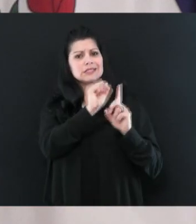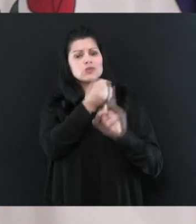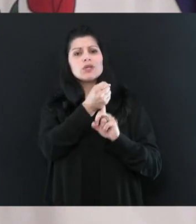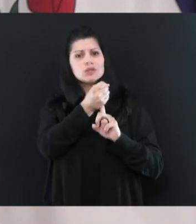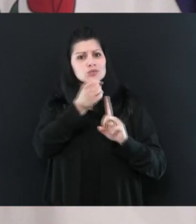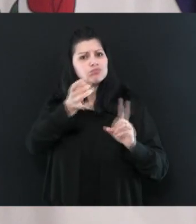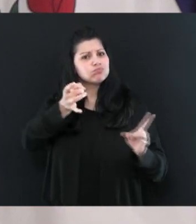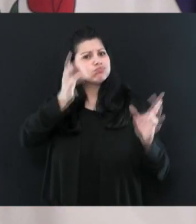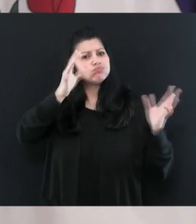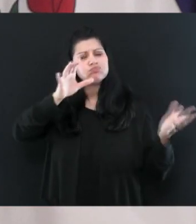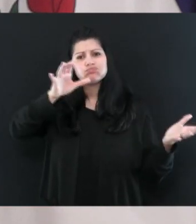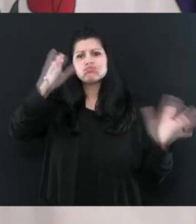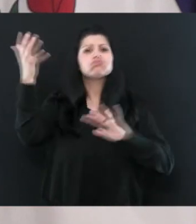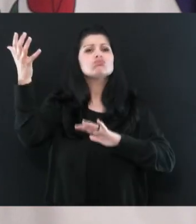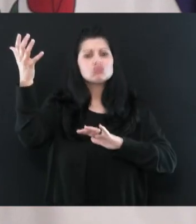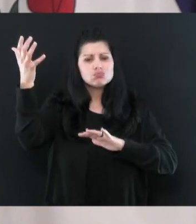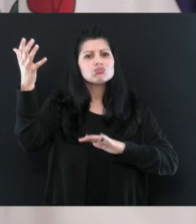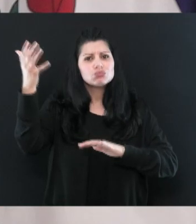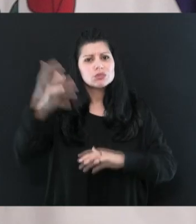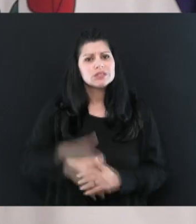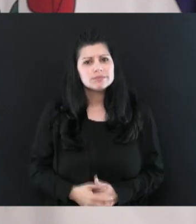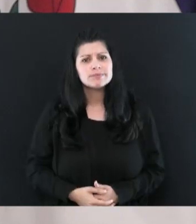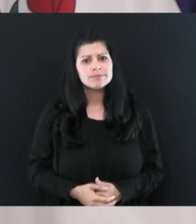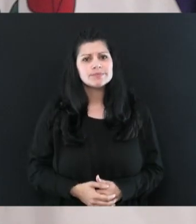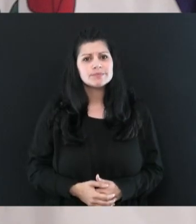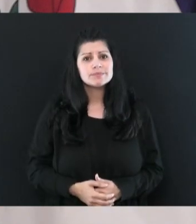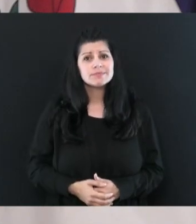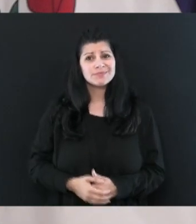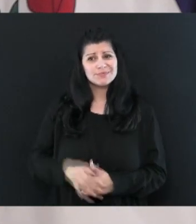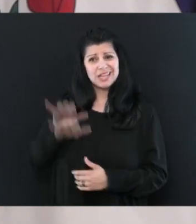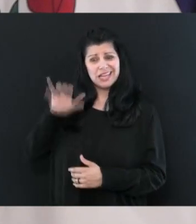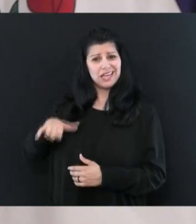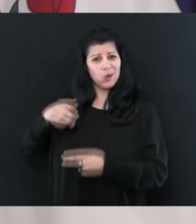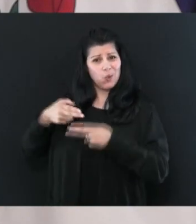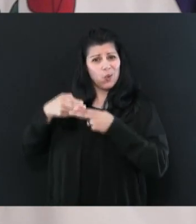abilities to comprehend. A pandemic.